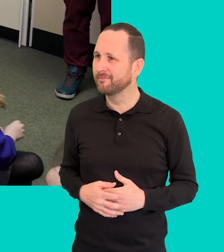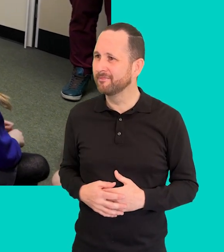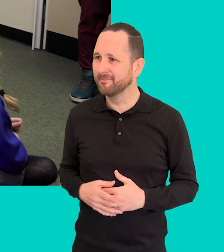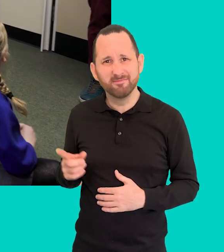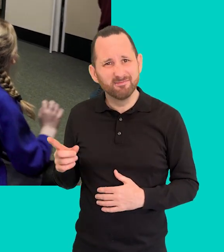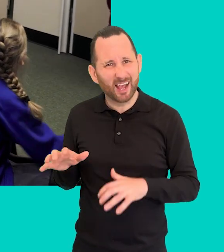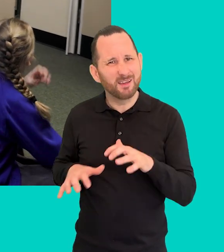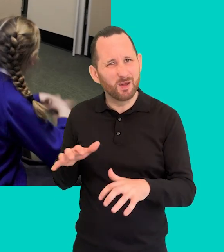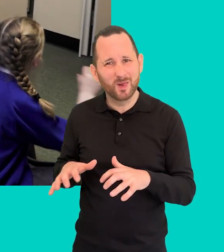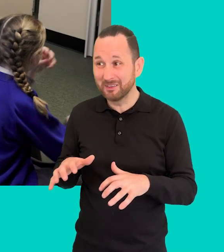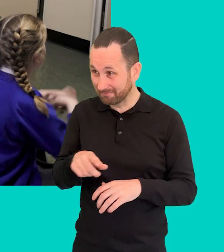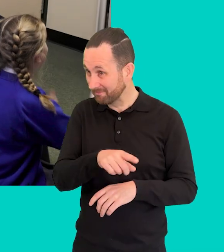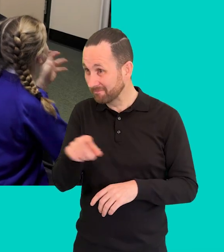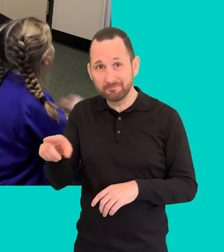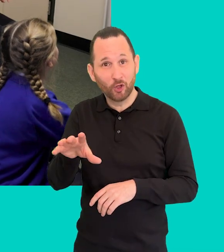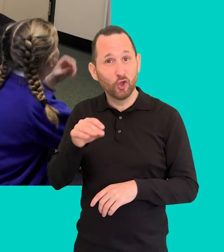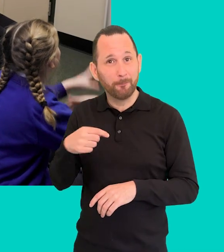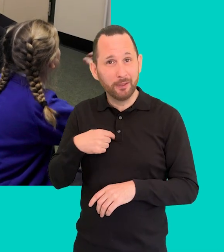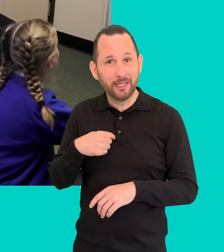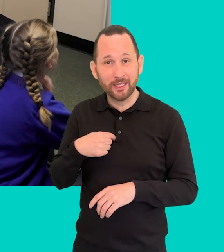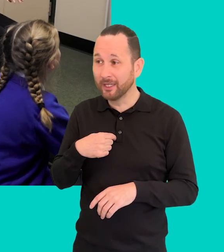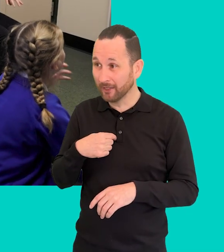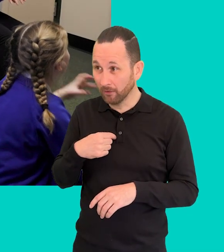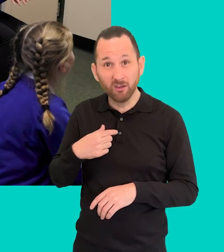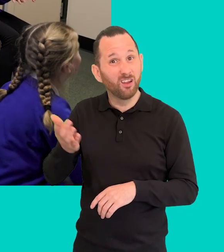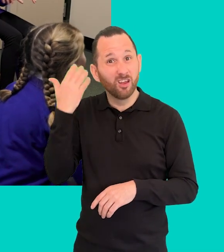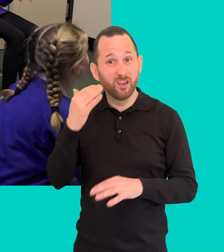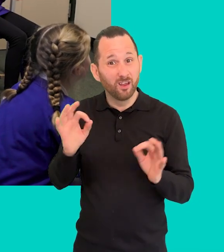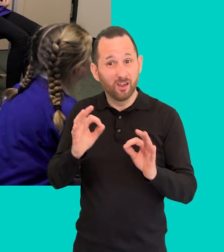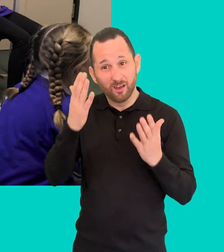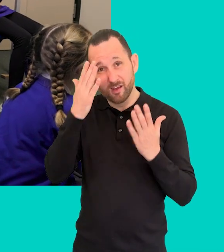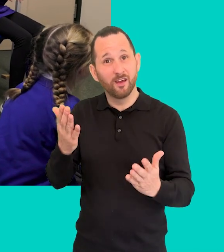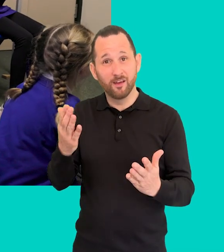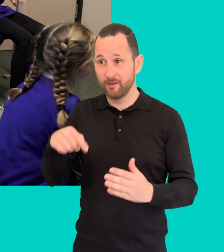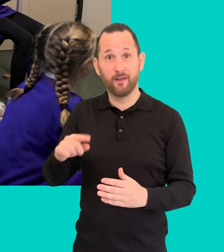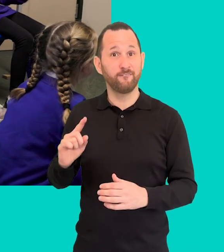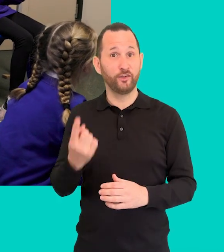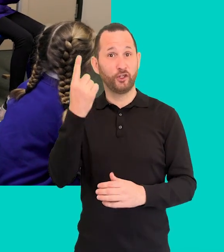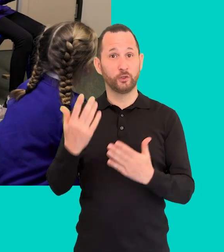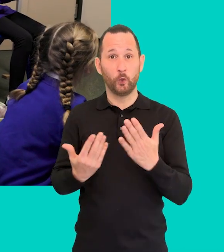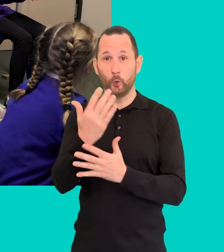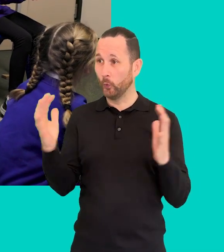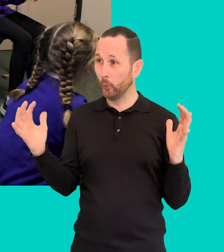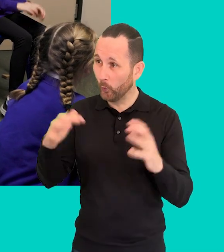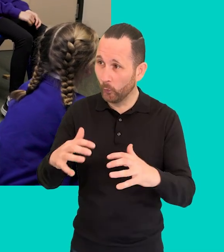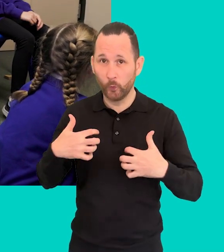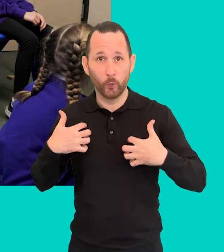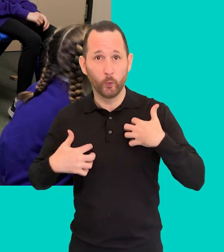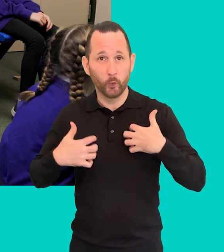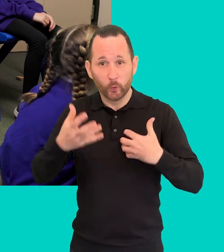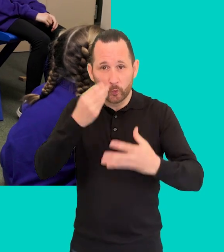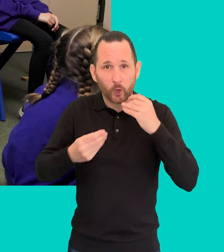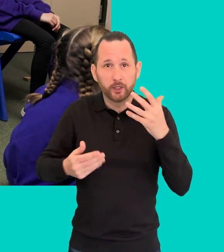animals. You copy me? I didn't do this lesson. No, this is actually a